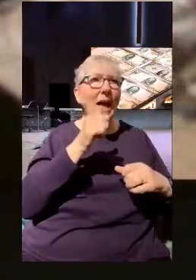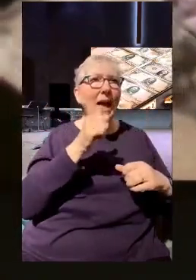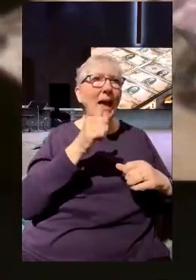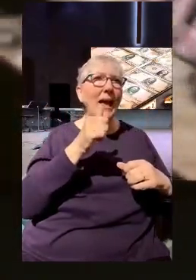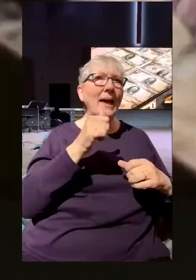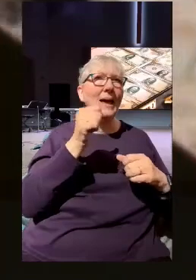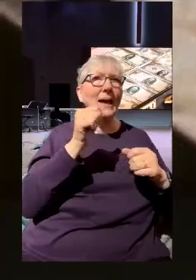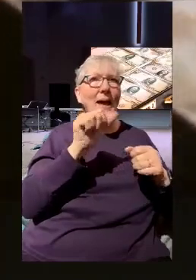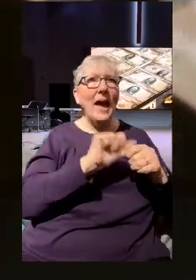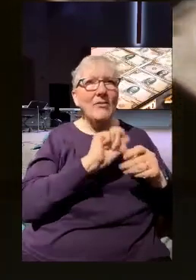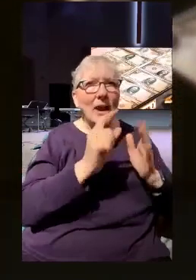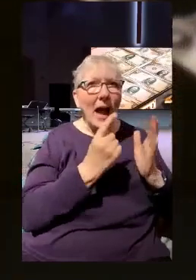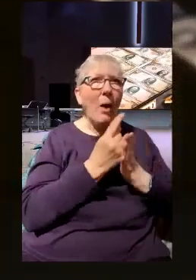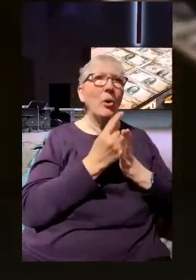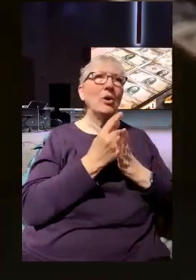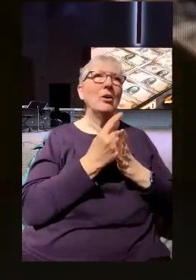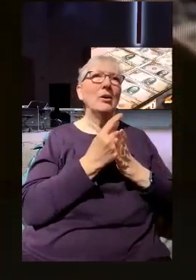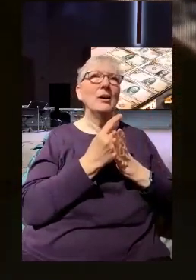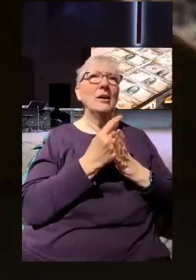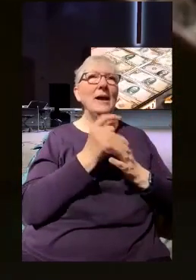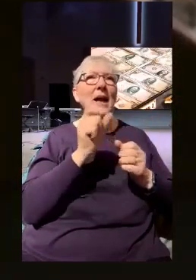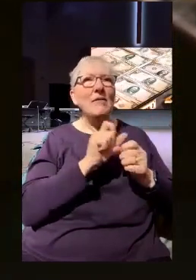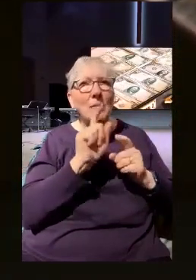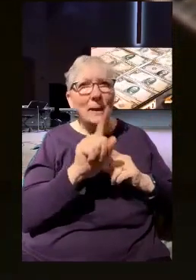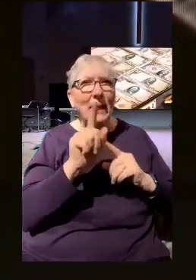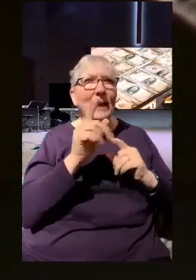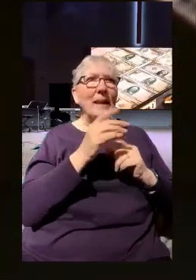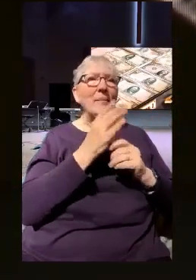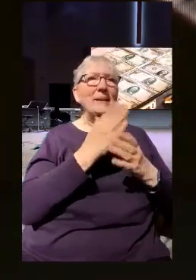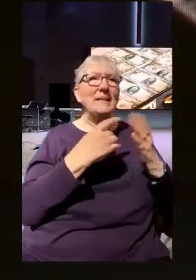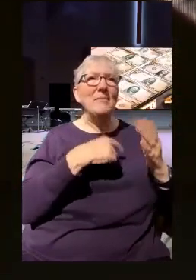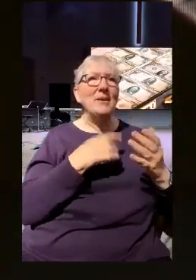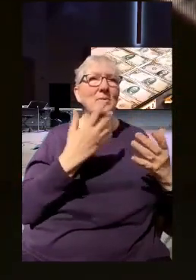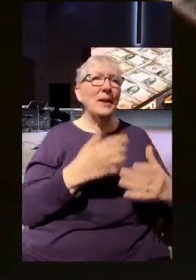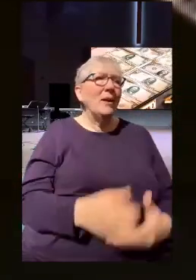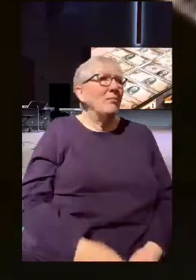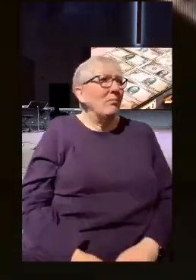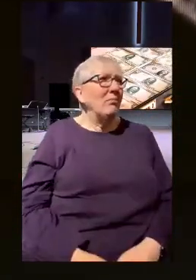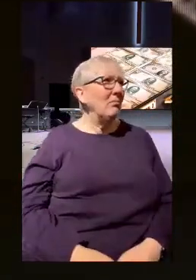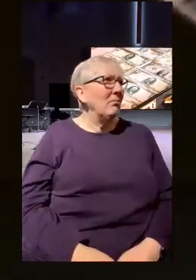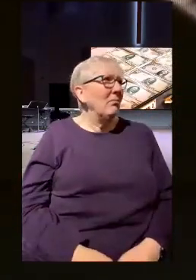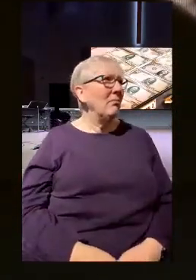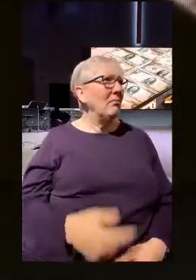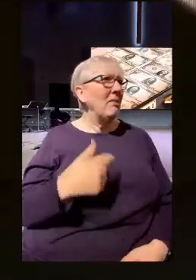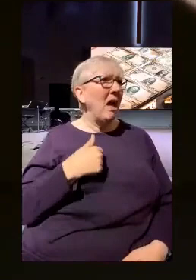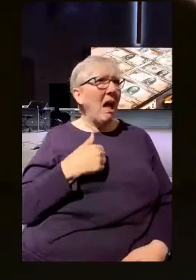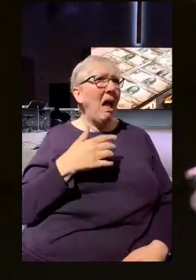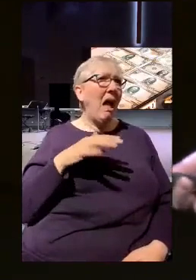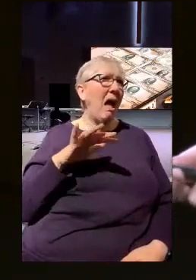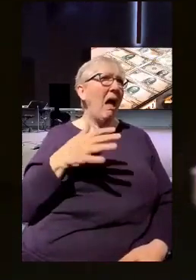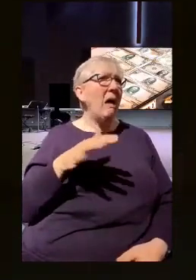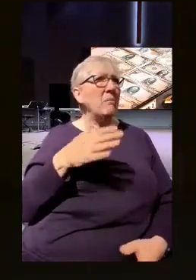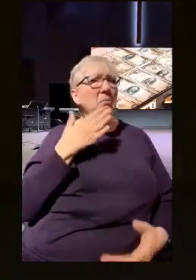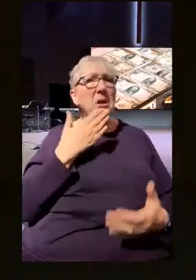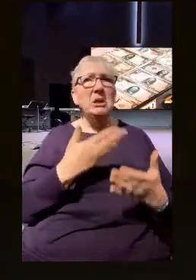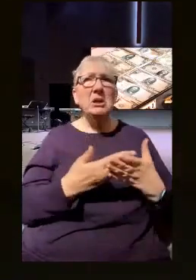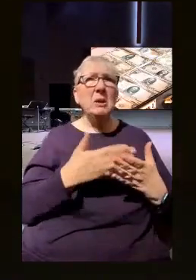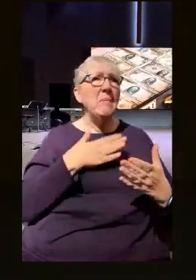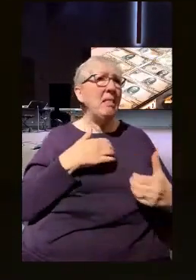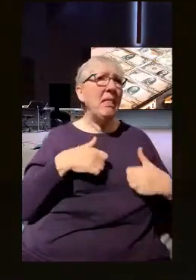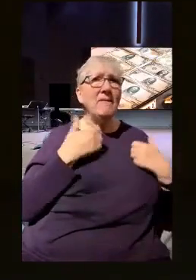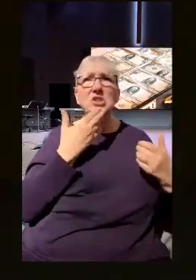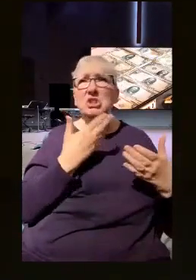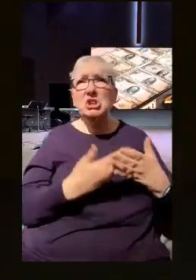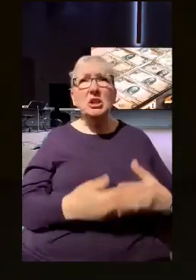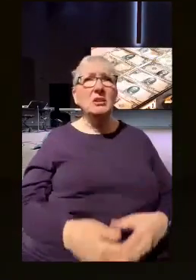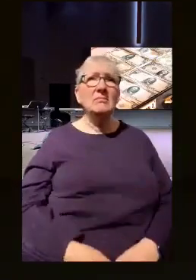us might be like, you know what? Like, life is good. Like, I like the level at which I'm living my life, and I kind of